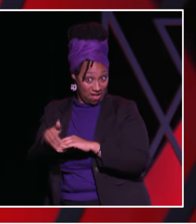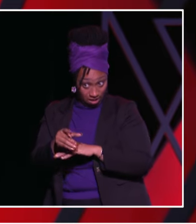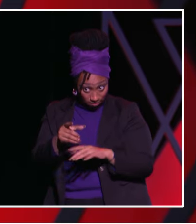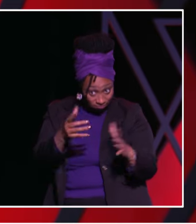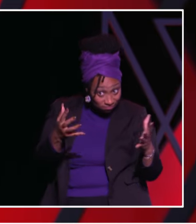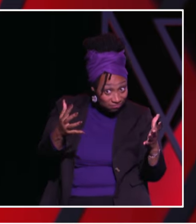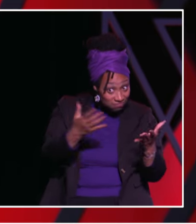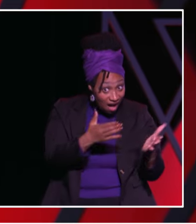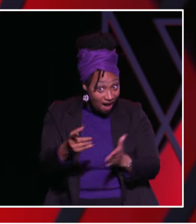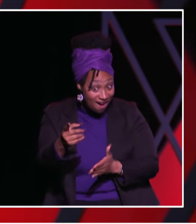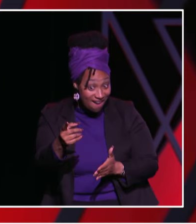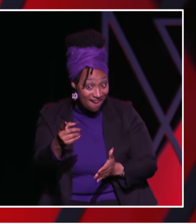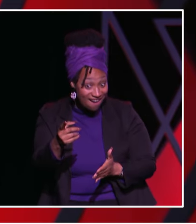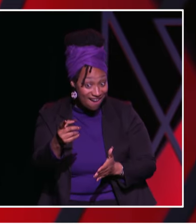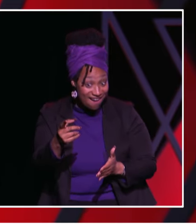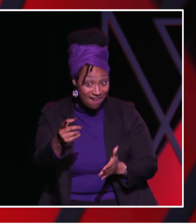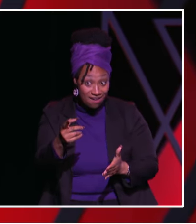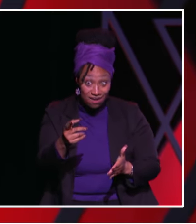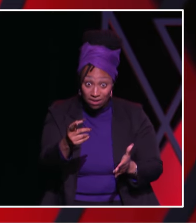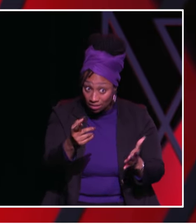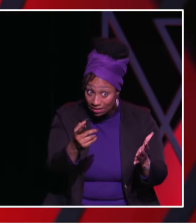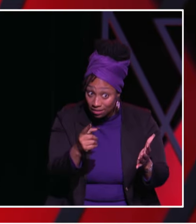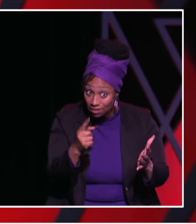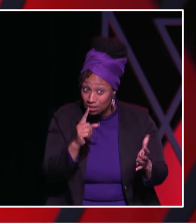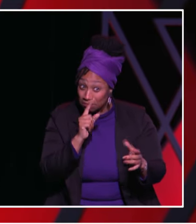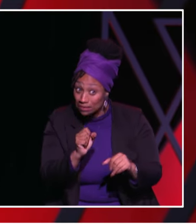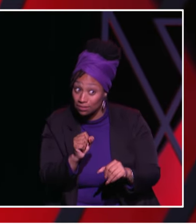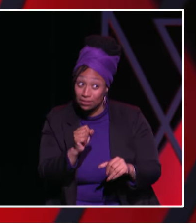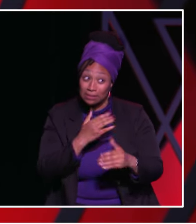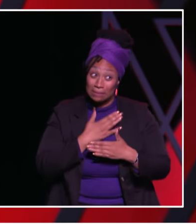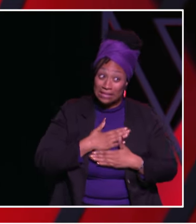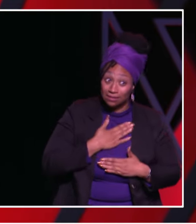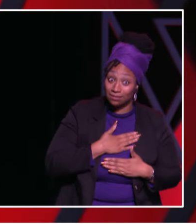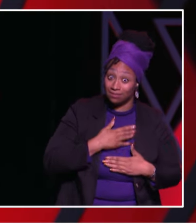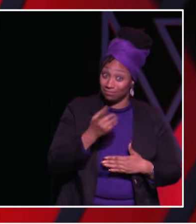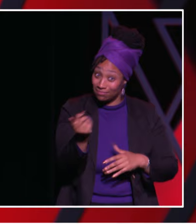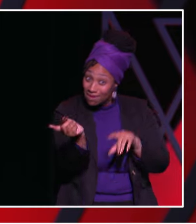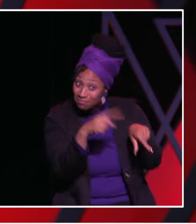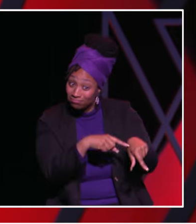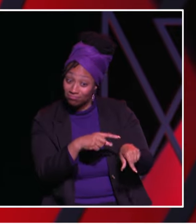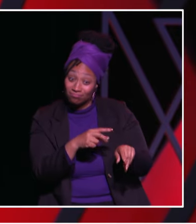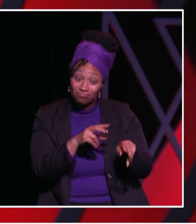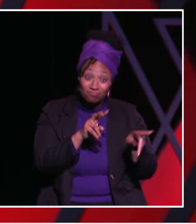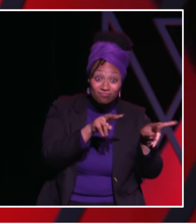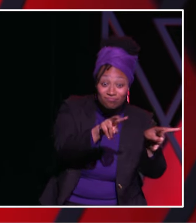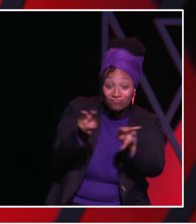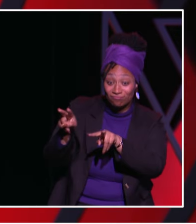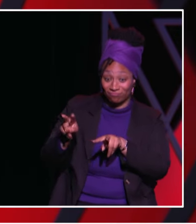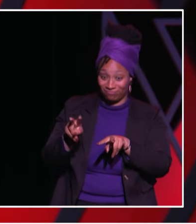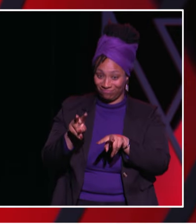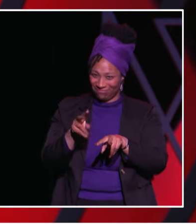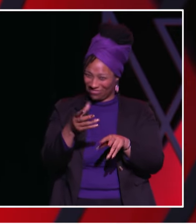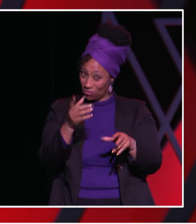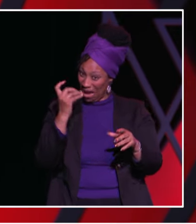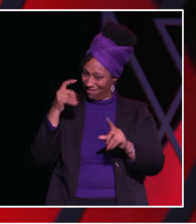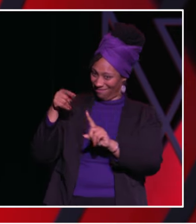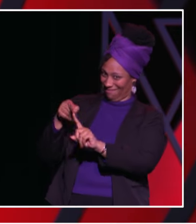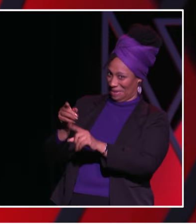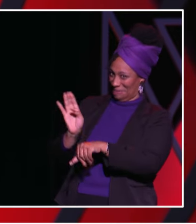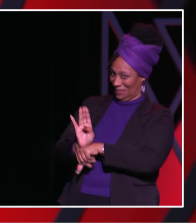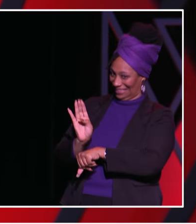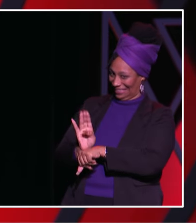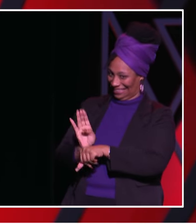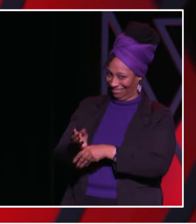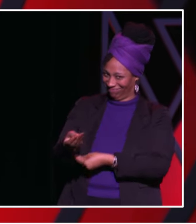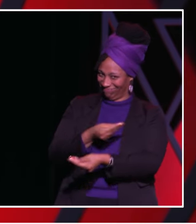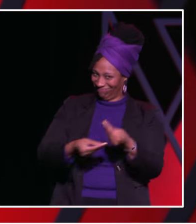favor. Continue to come. Continue to go to these events. Spend your money in these small businesses. We're always going to